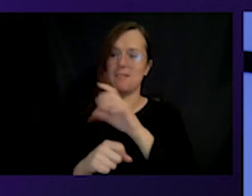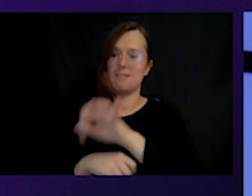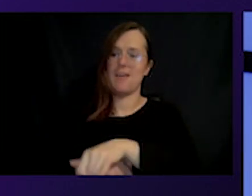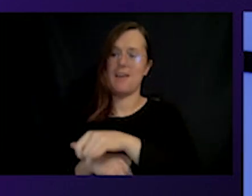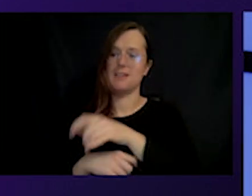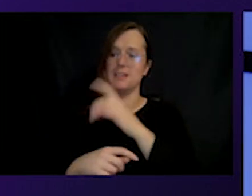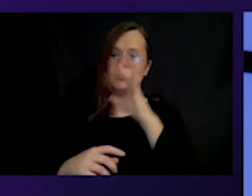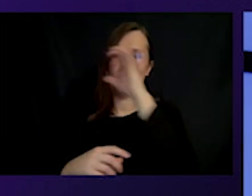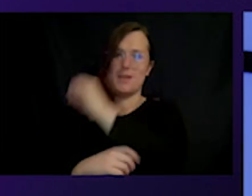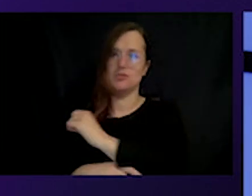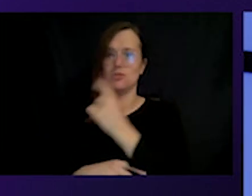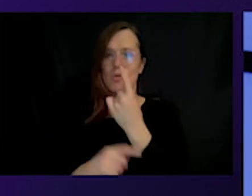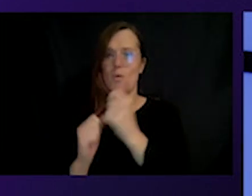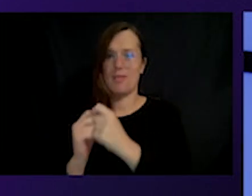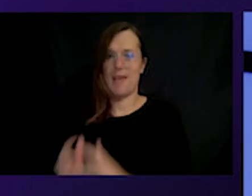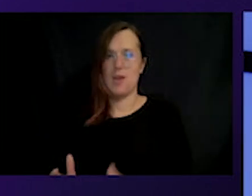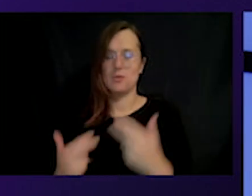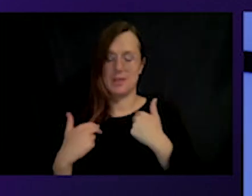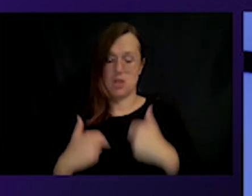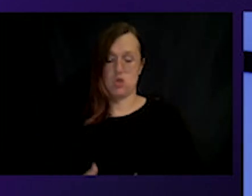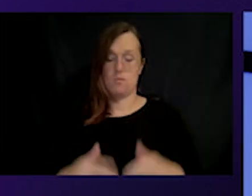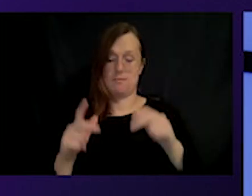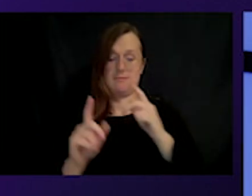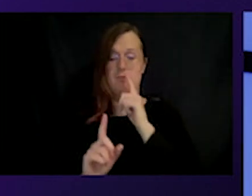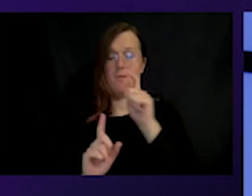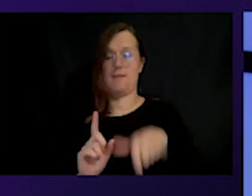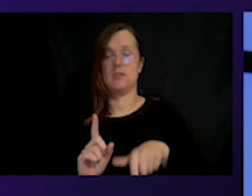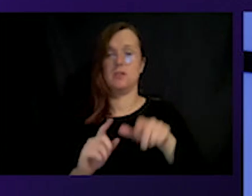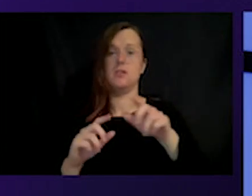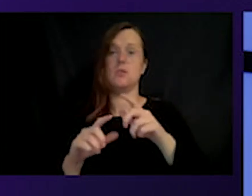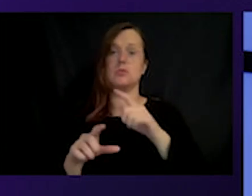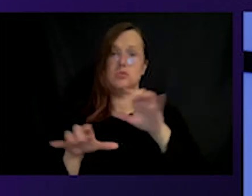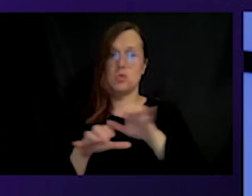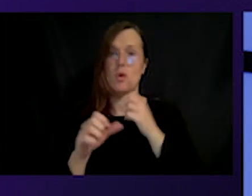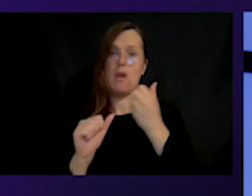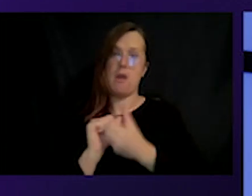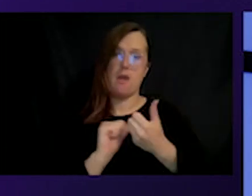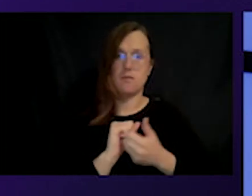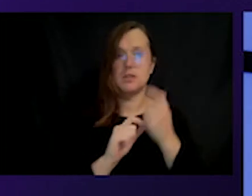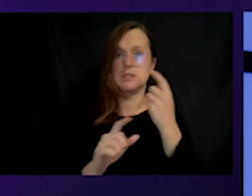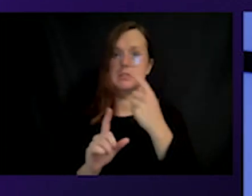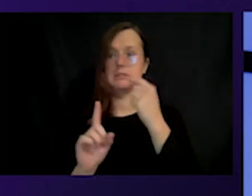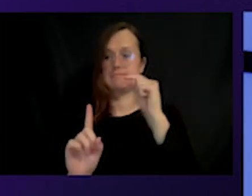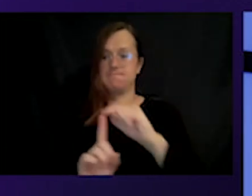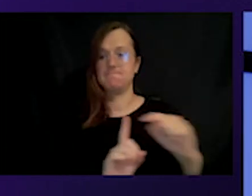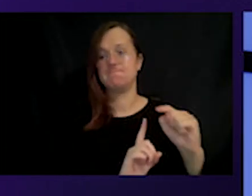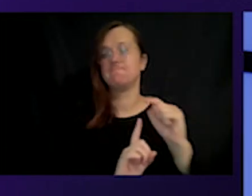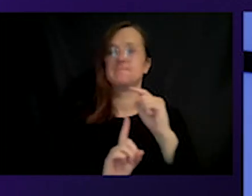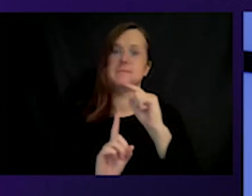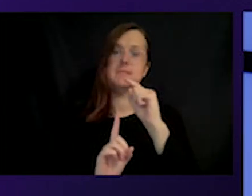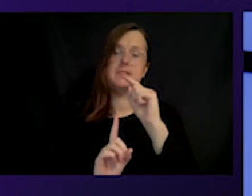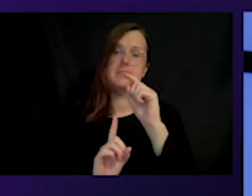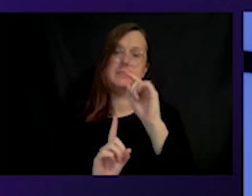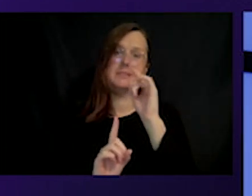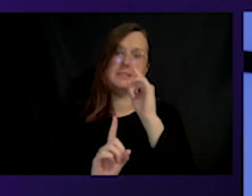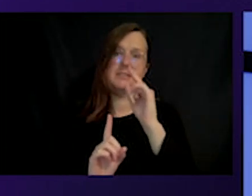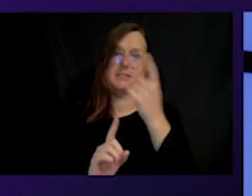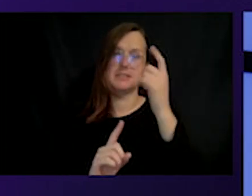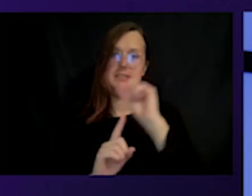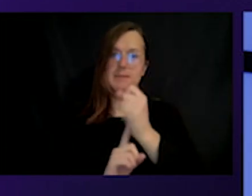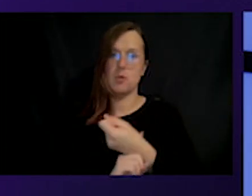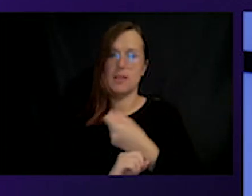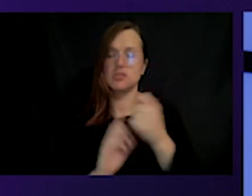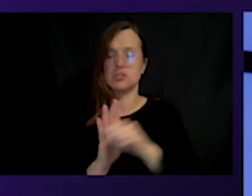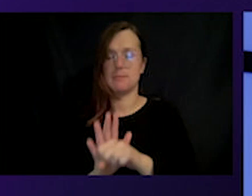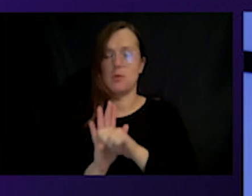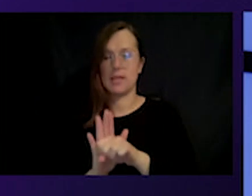for human, they don't have to run every single simulation. They only look at the most interesting and promising way, right? So I'll give you two